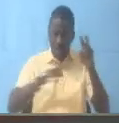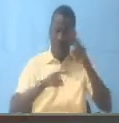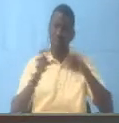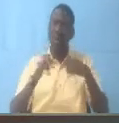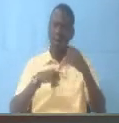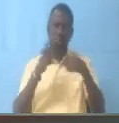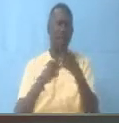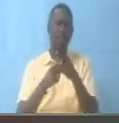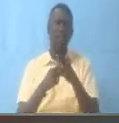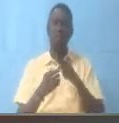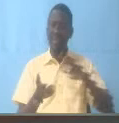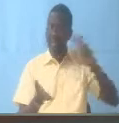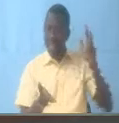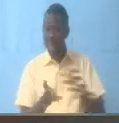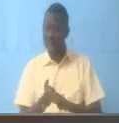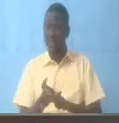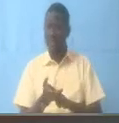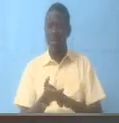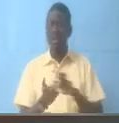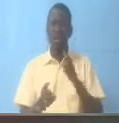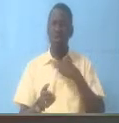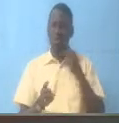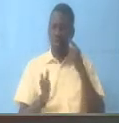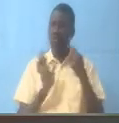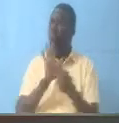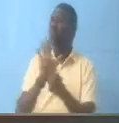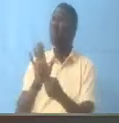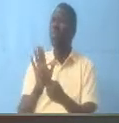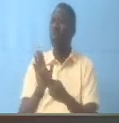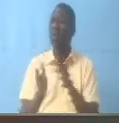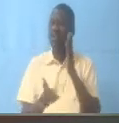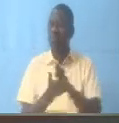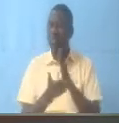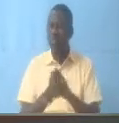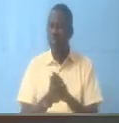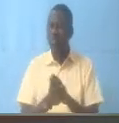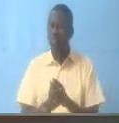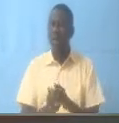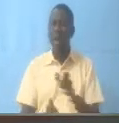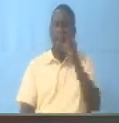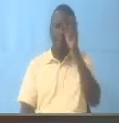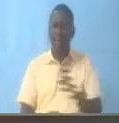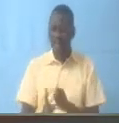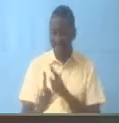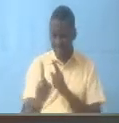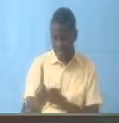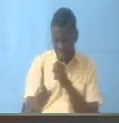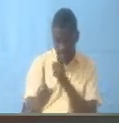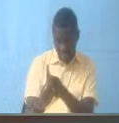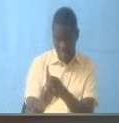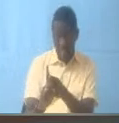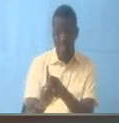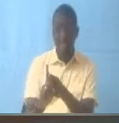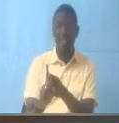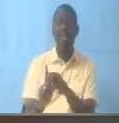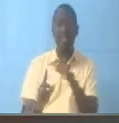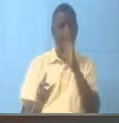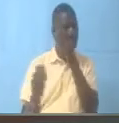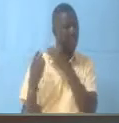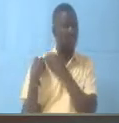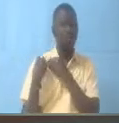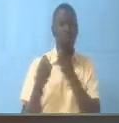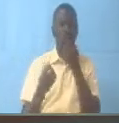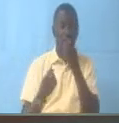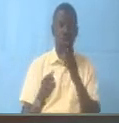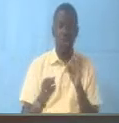pin liability on any other person at the time, really. Because people, if somebody comes in and says, X did this,